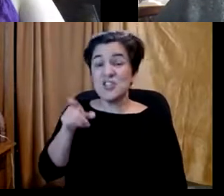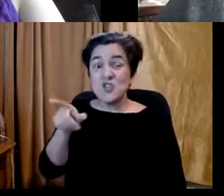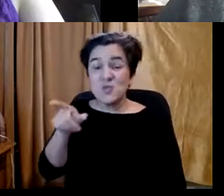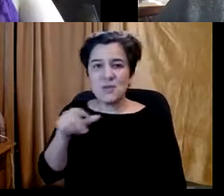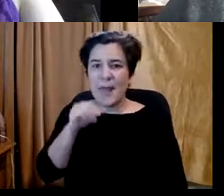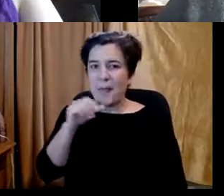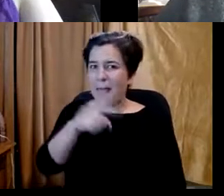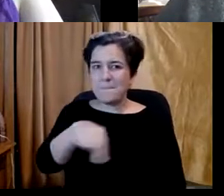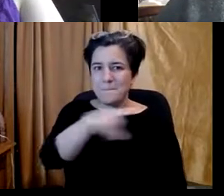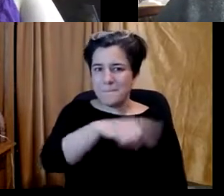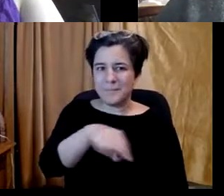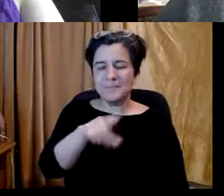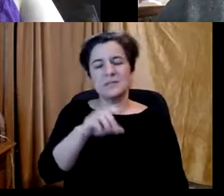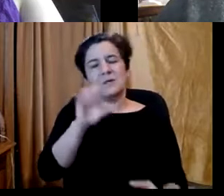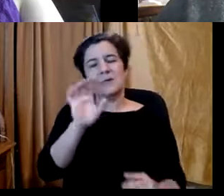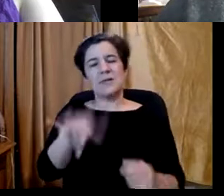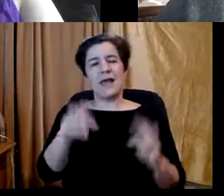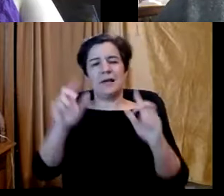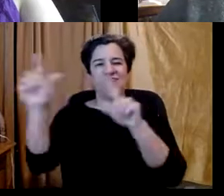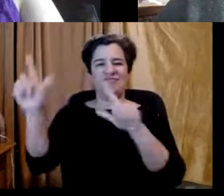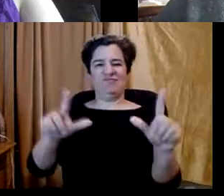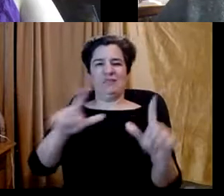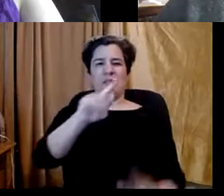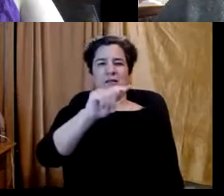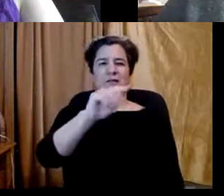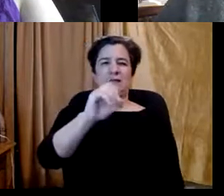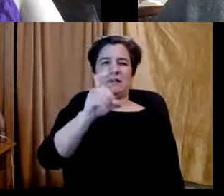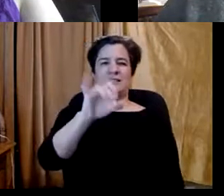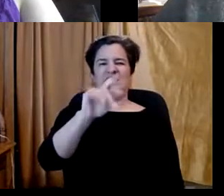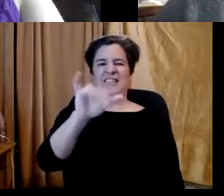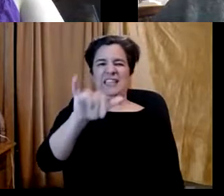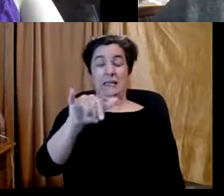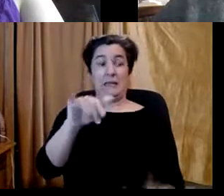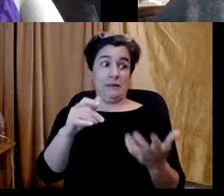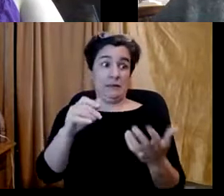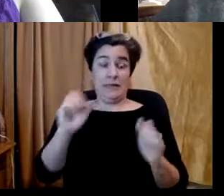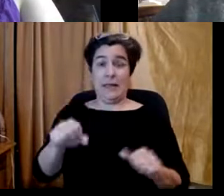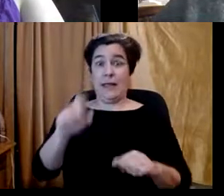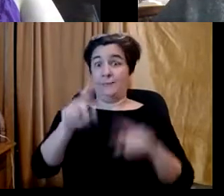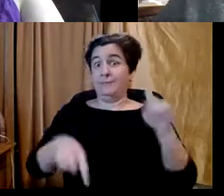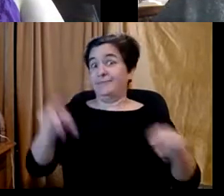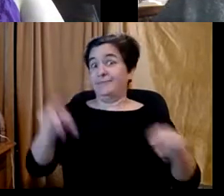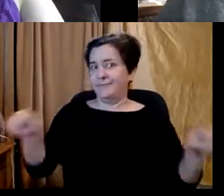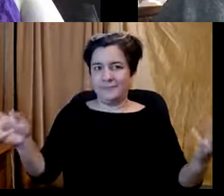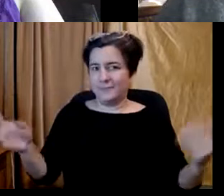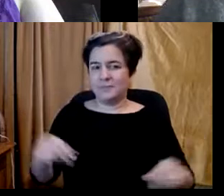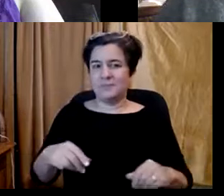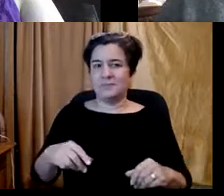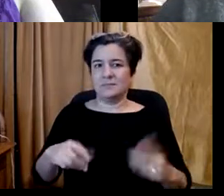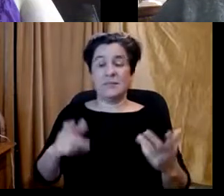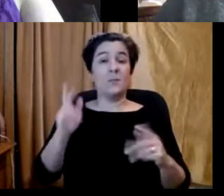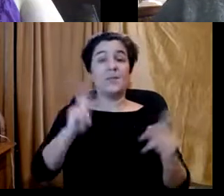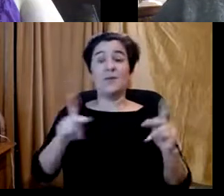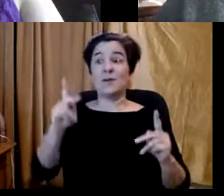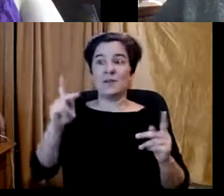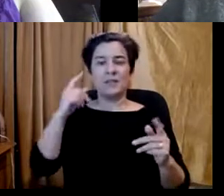me, toxicity comes in all different levels. And I even see it, you know, with people that they think they're completely happy, and you